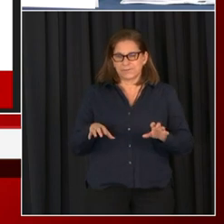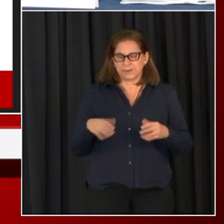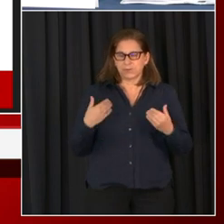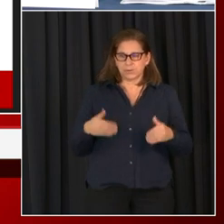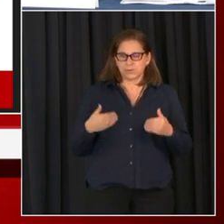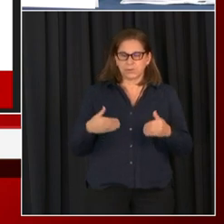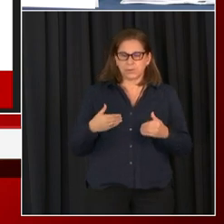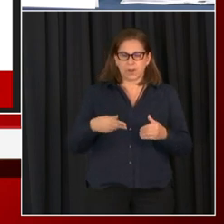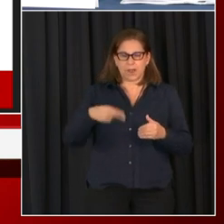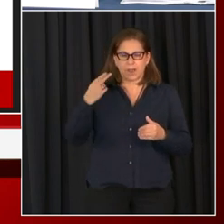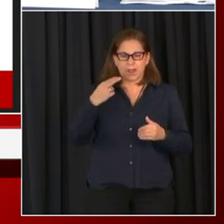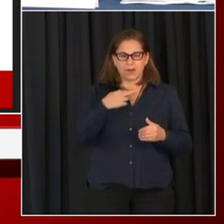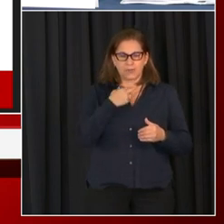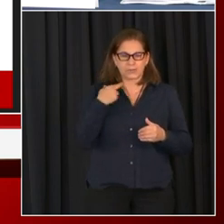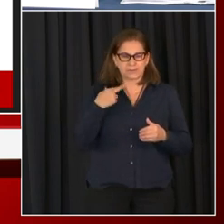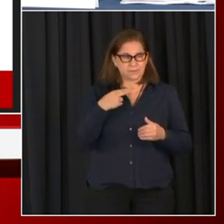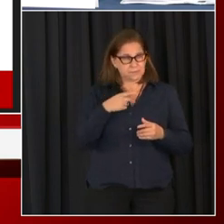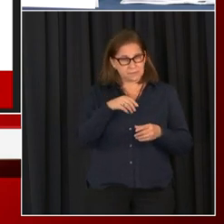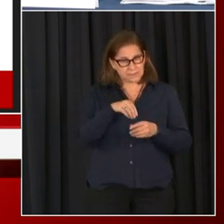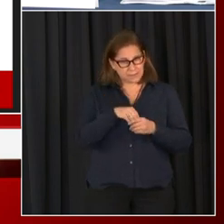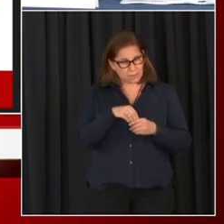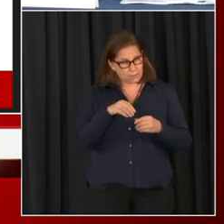this include the White House event?